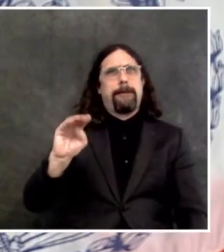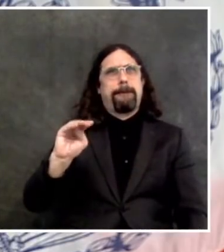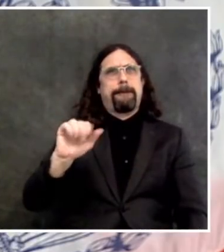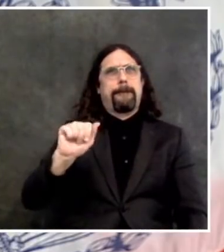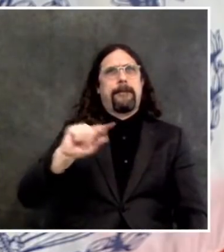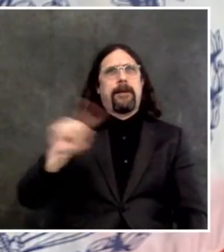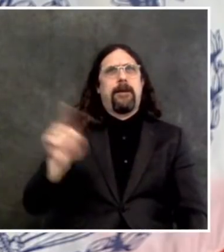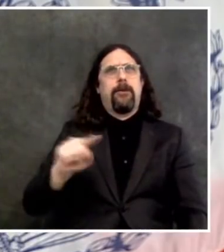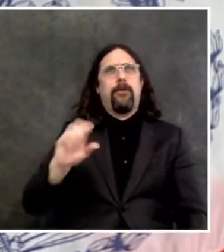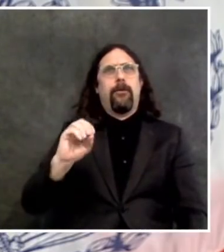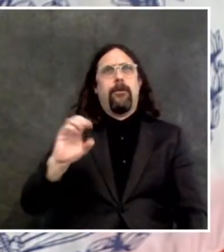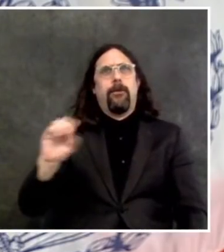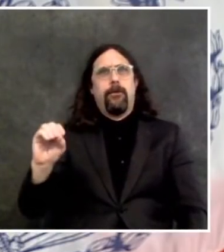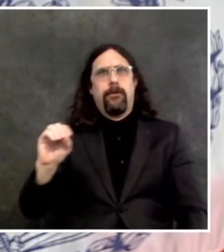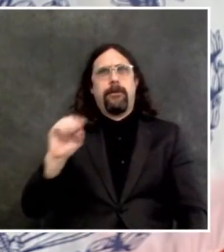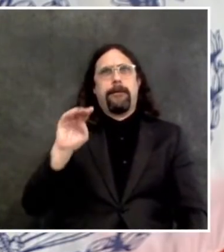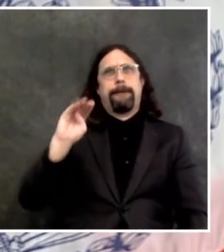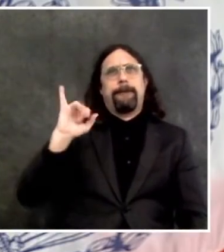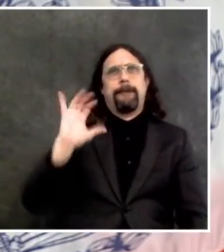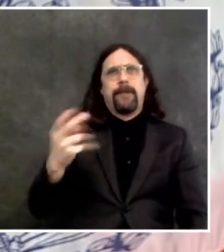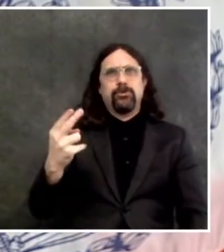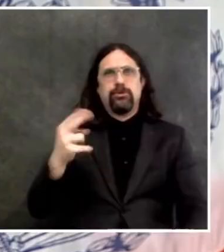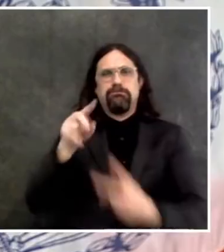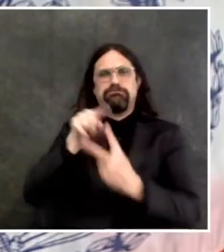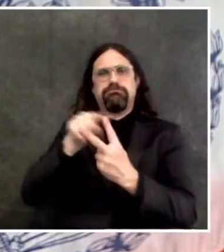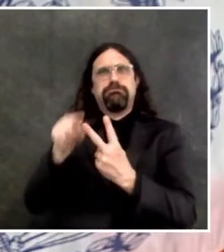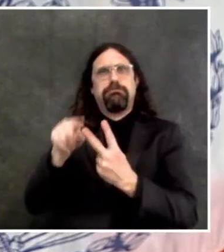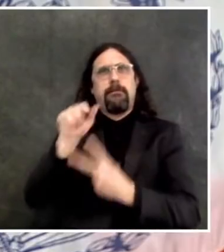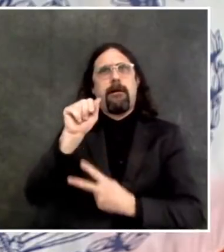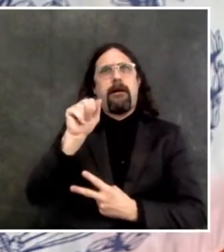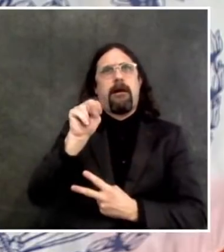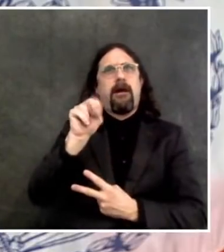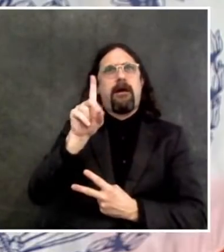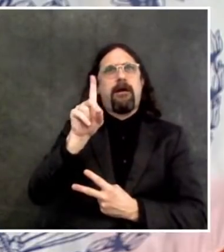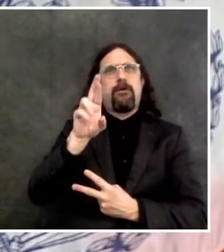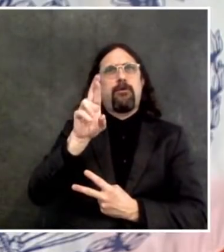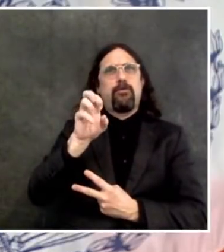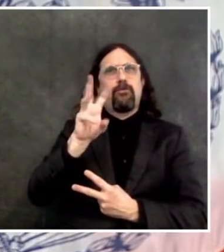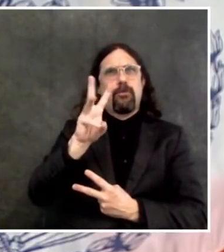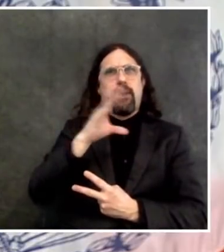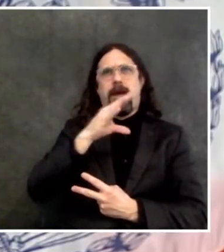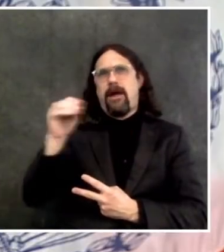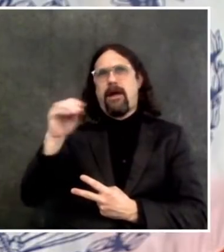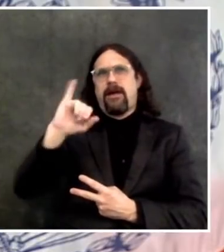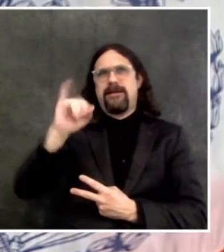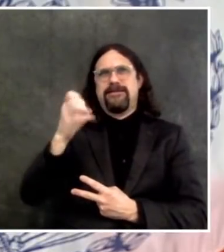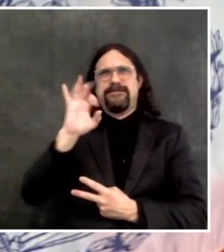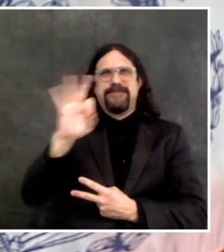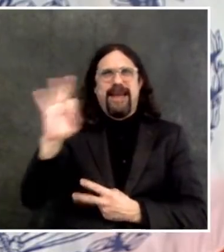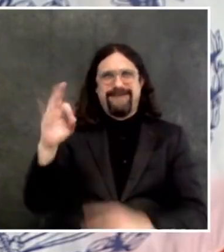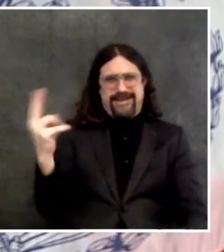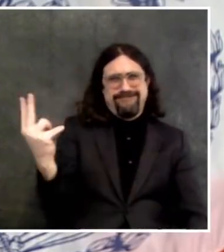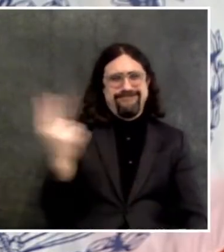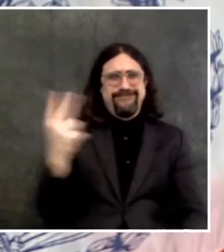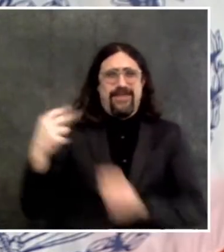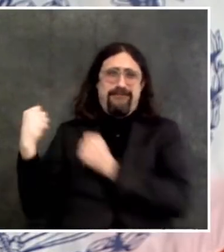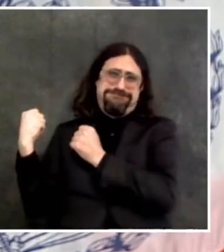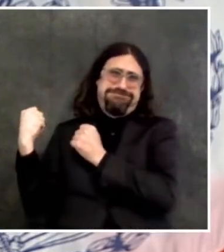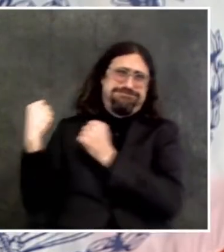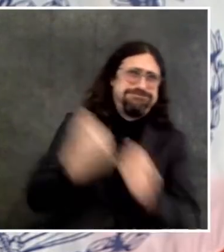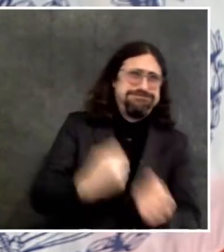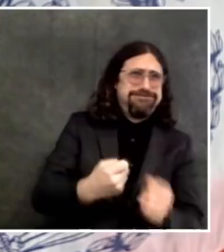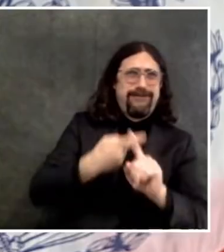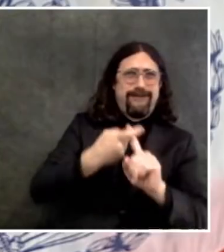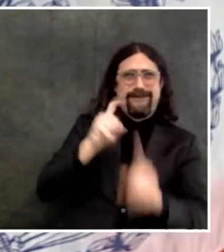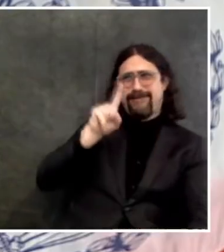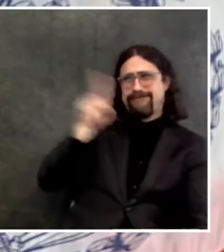their ambulance in Kalamazoo and drove all the way to New York City, and they were just ready to go to help us out. And so a special thank you to our friends from